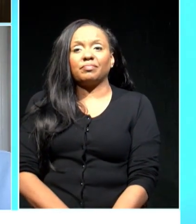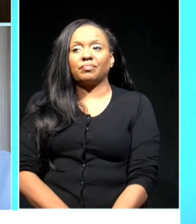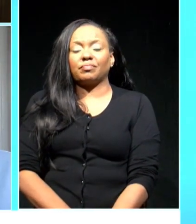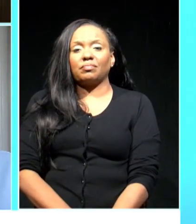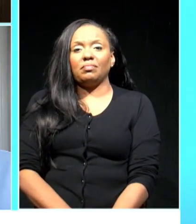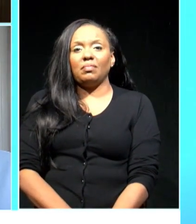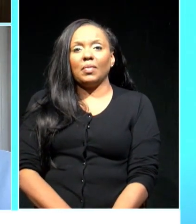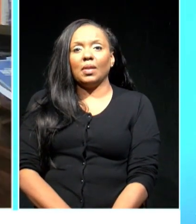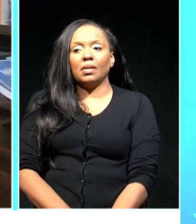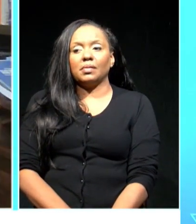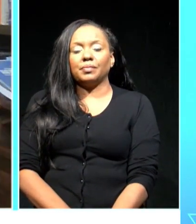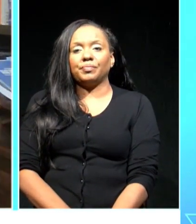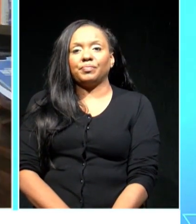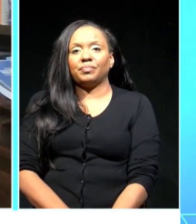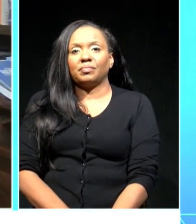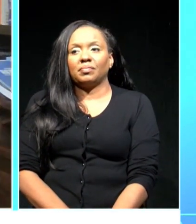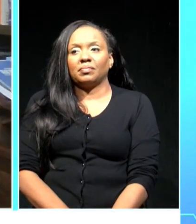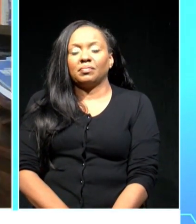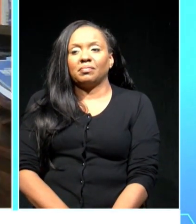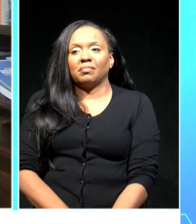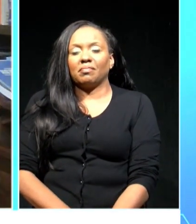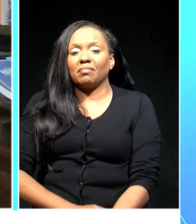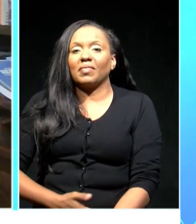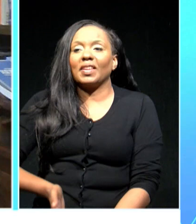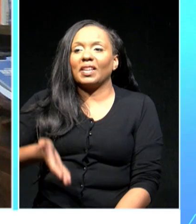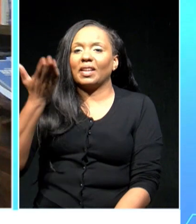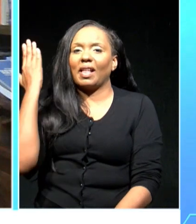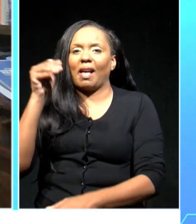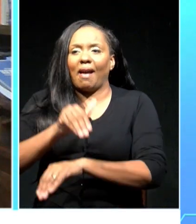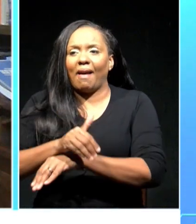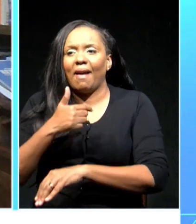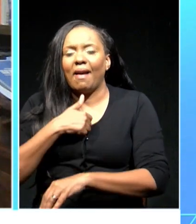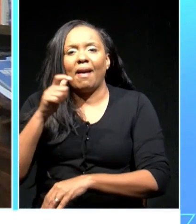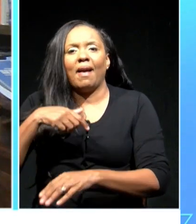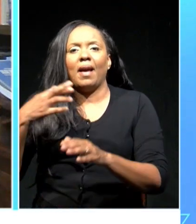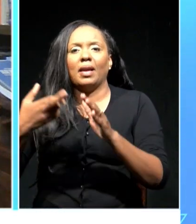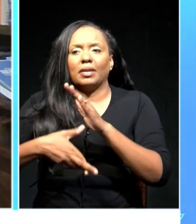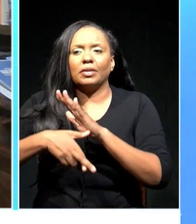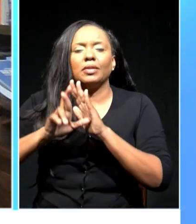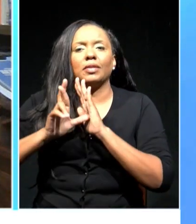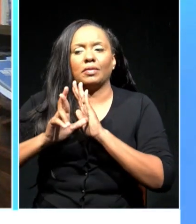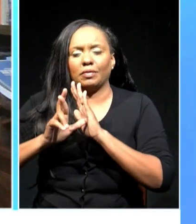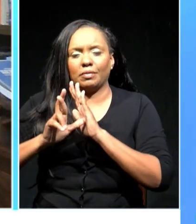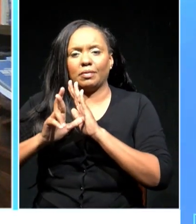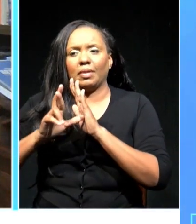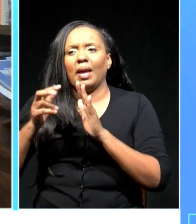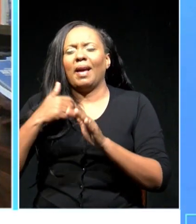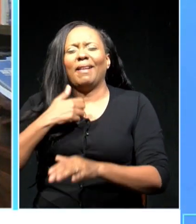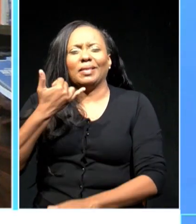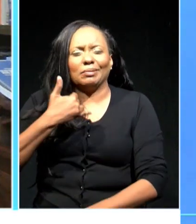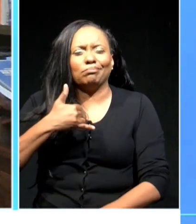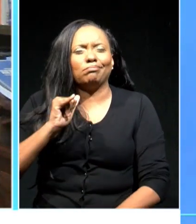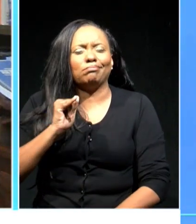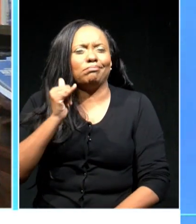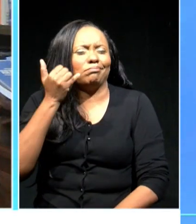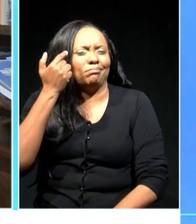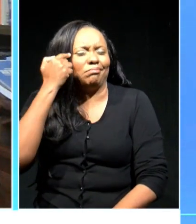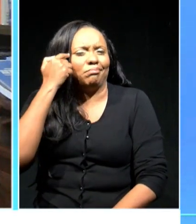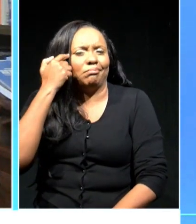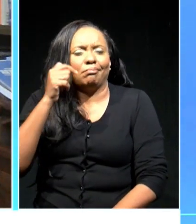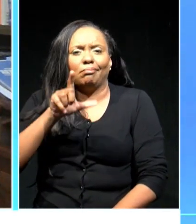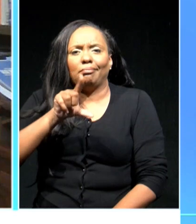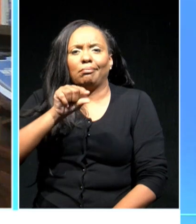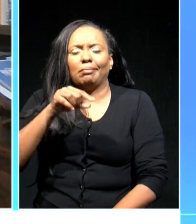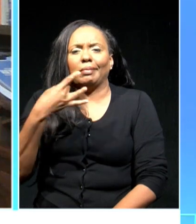think I had to review what I said perhaps on the earlier program. I still think that